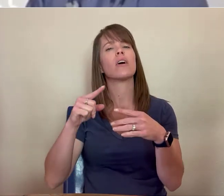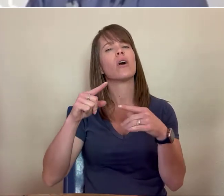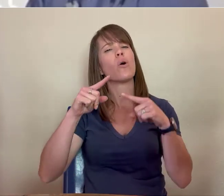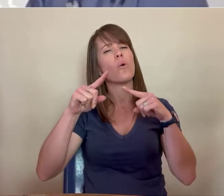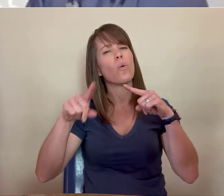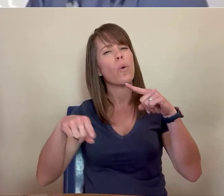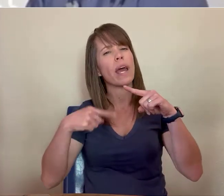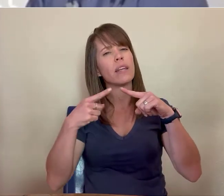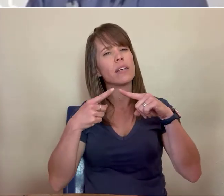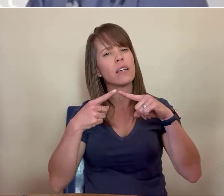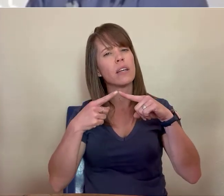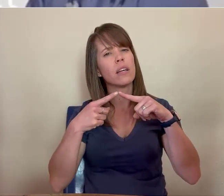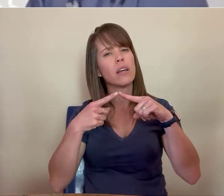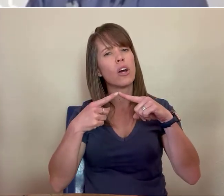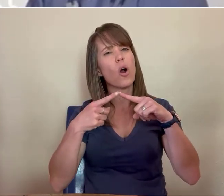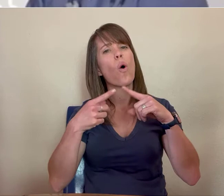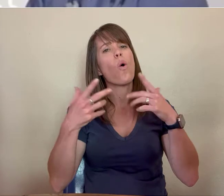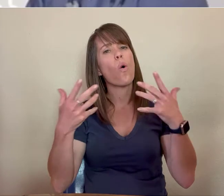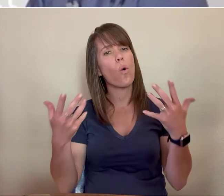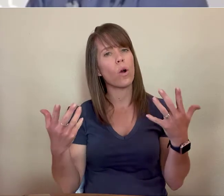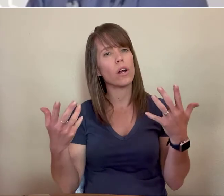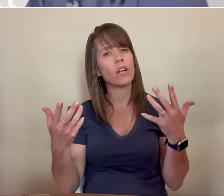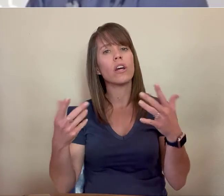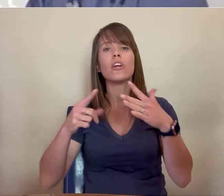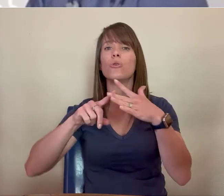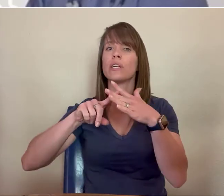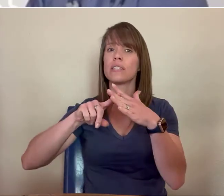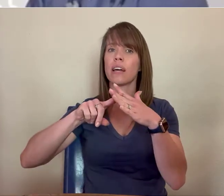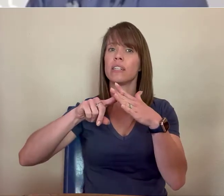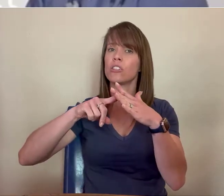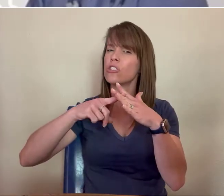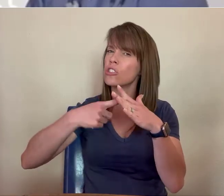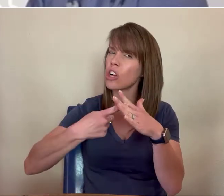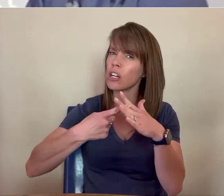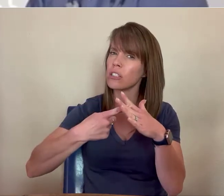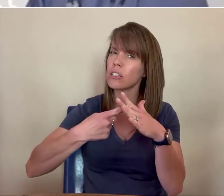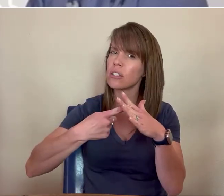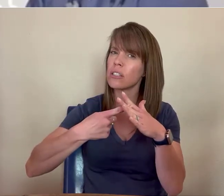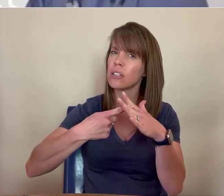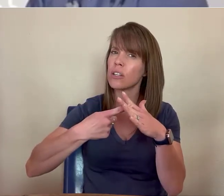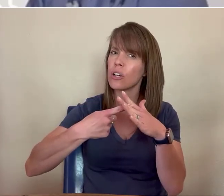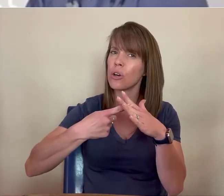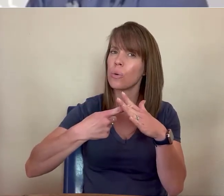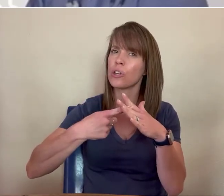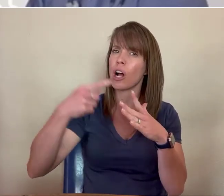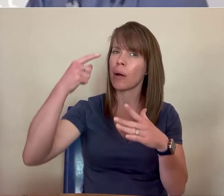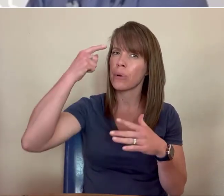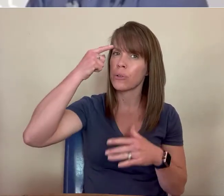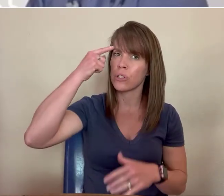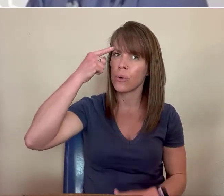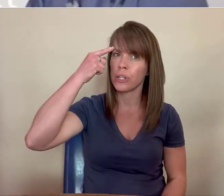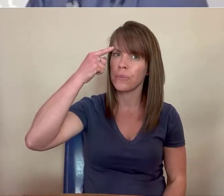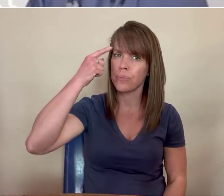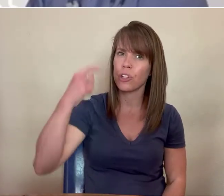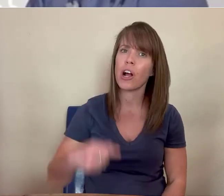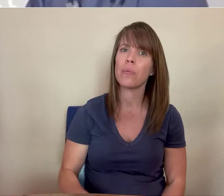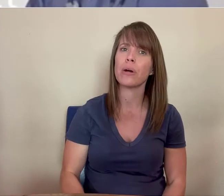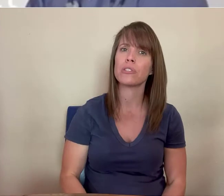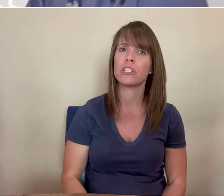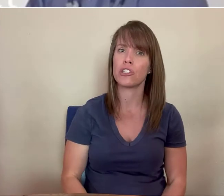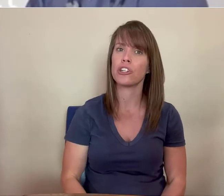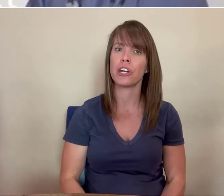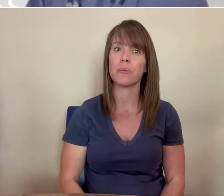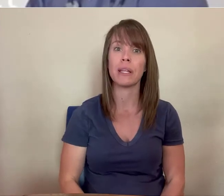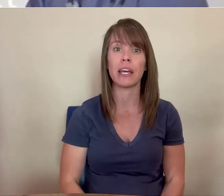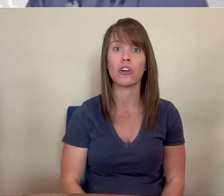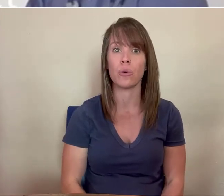ask when, or you can sign start with your eyebrows lowered. Your eyebrows